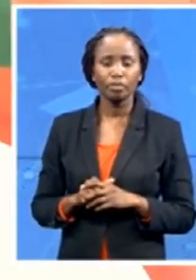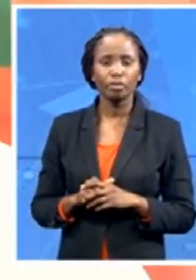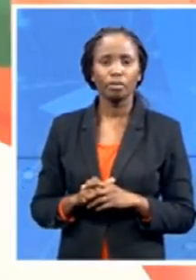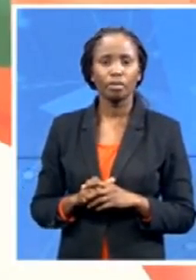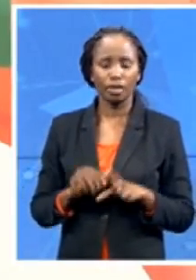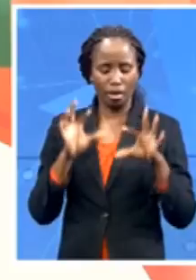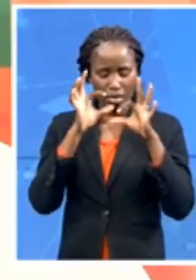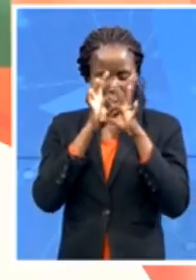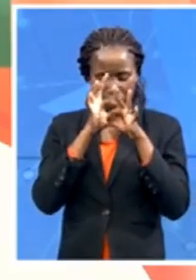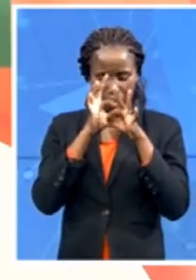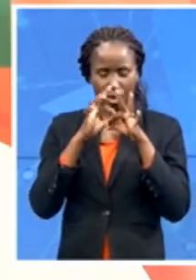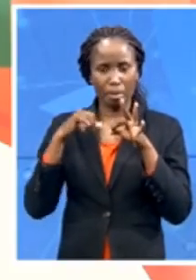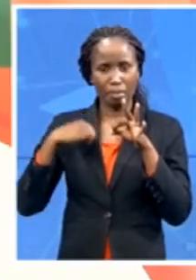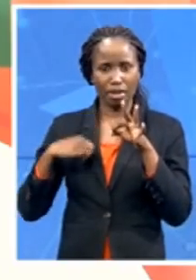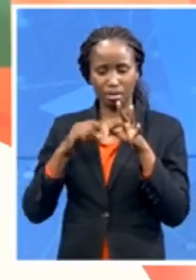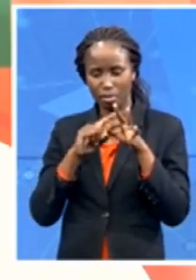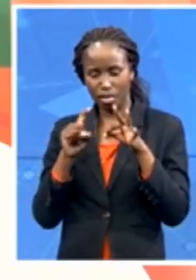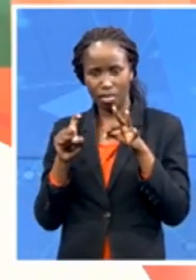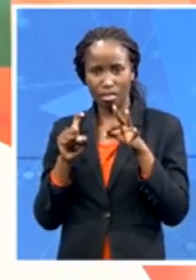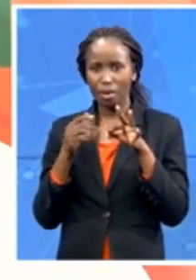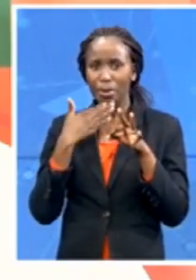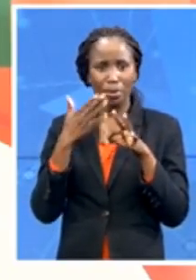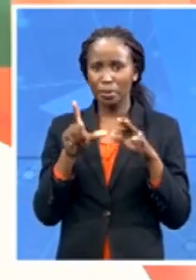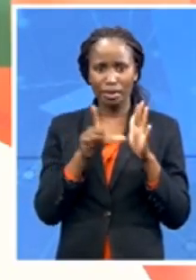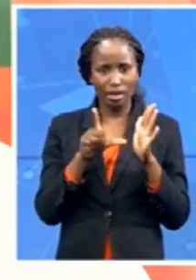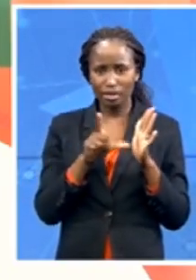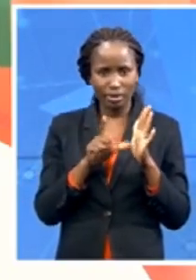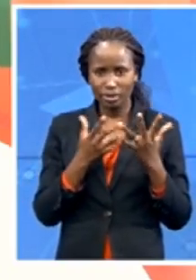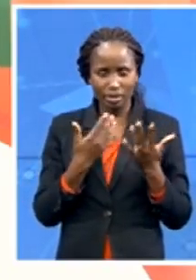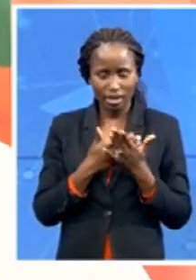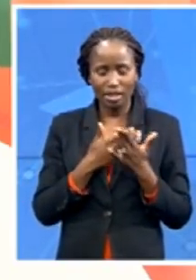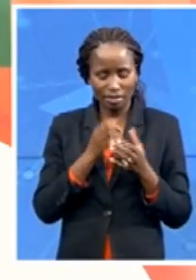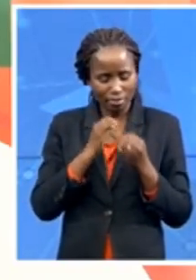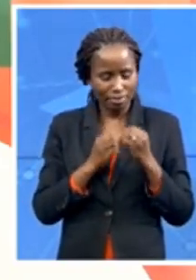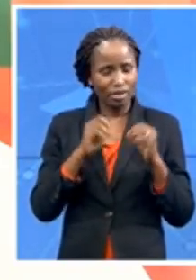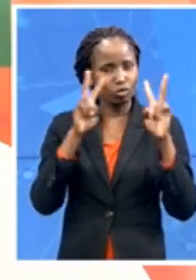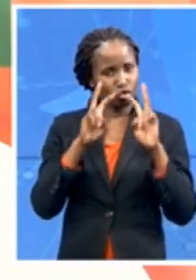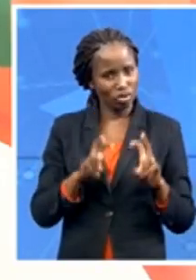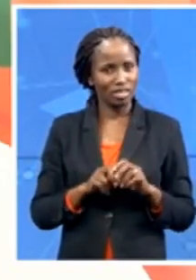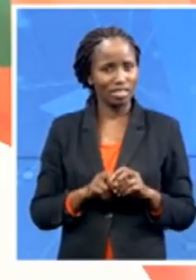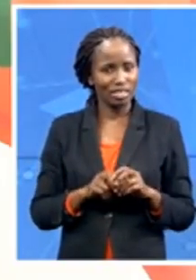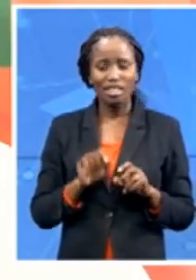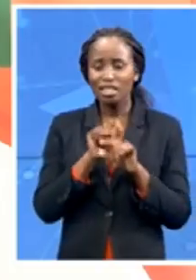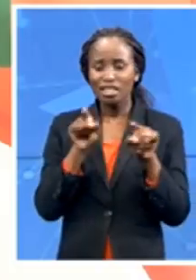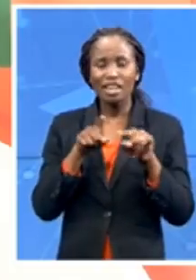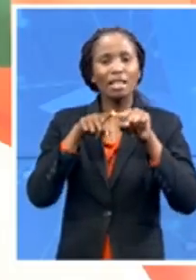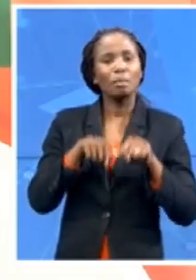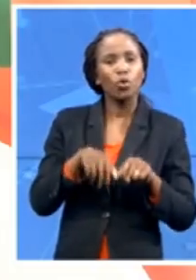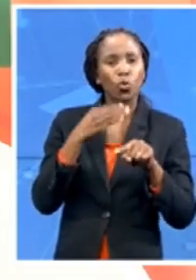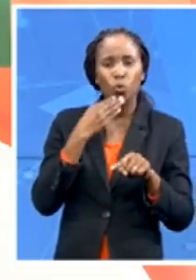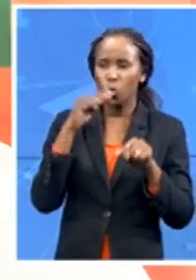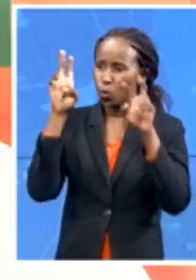have licenses to generate power, and they depend on the Eskom monopoly for their